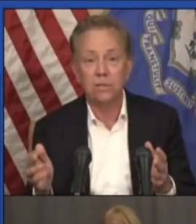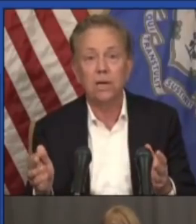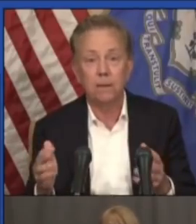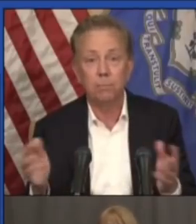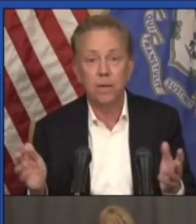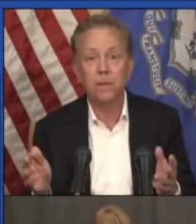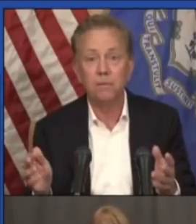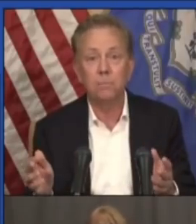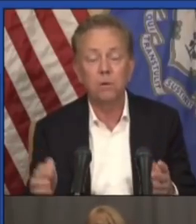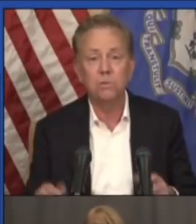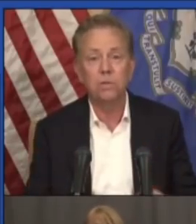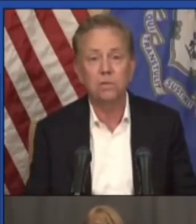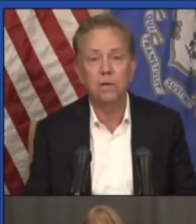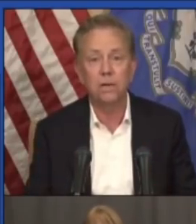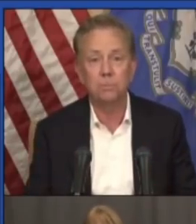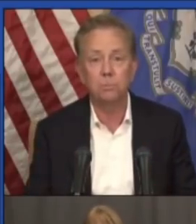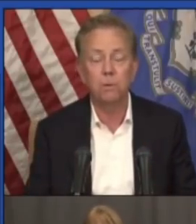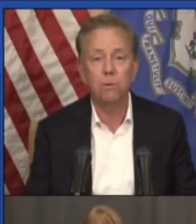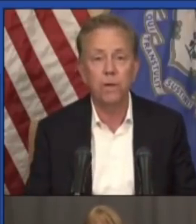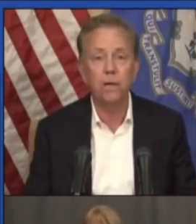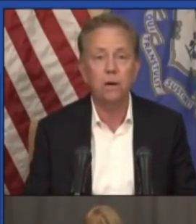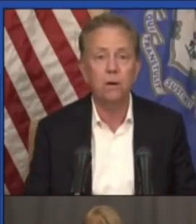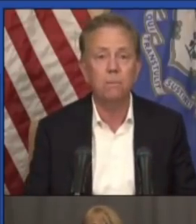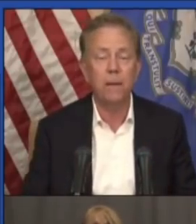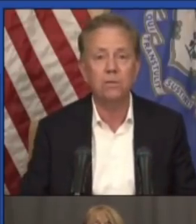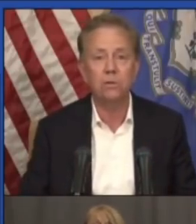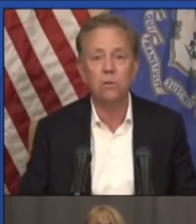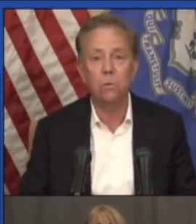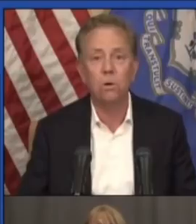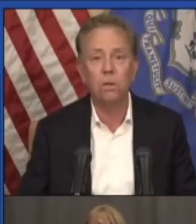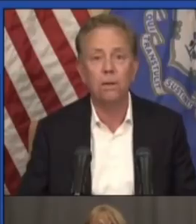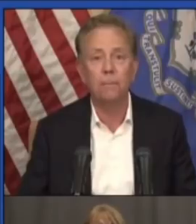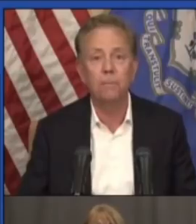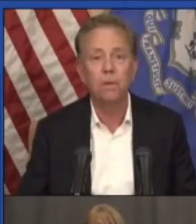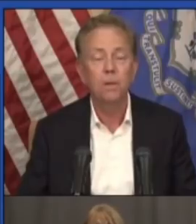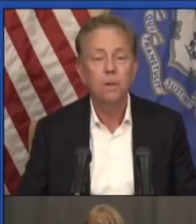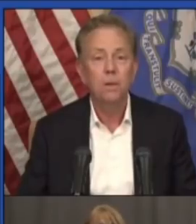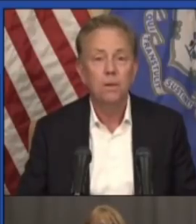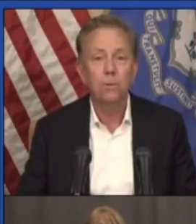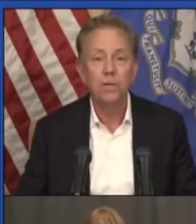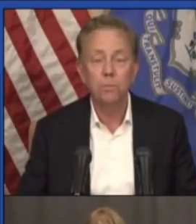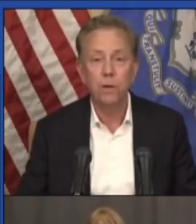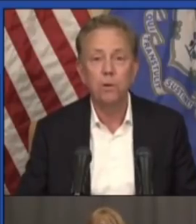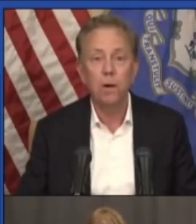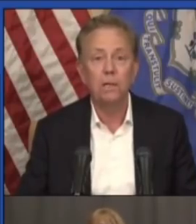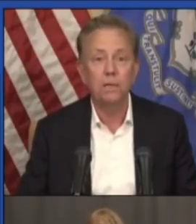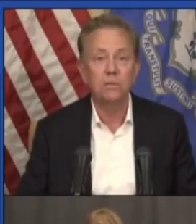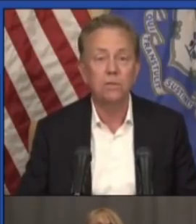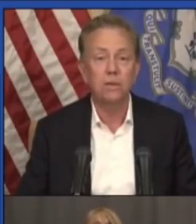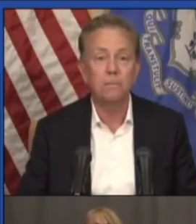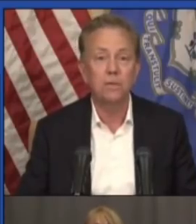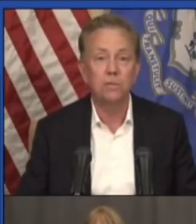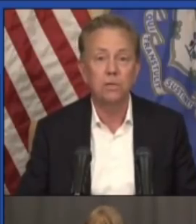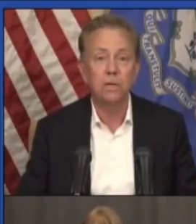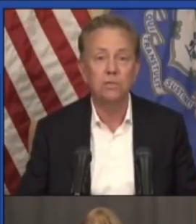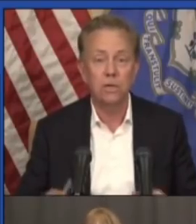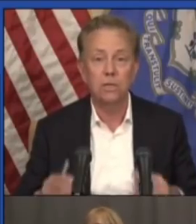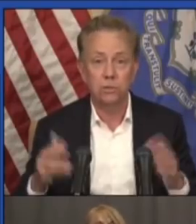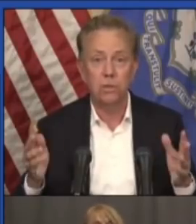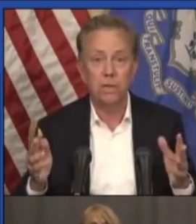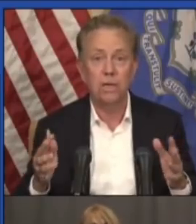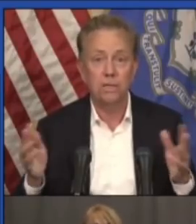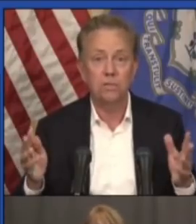lot of the time, probably even most of the times. But when we get our back to the wall, we do pretty well as